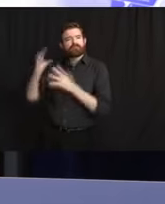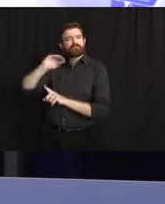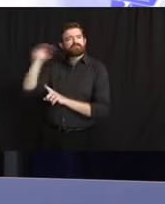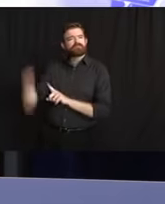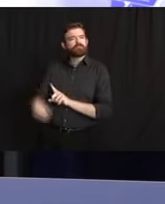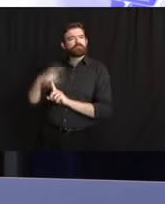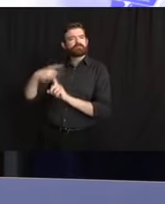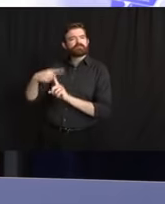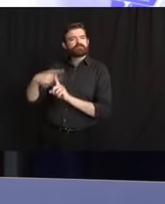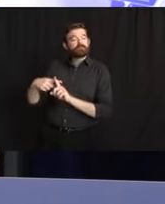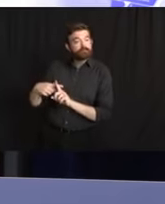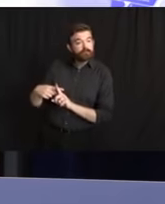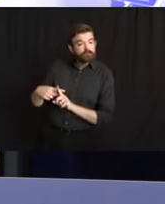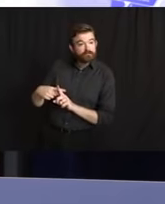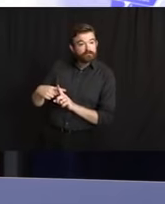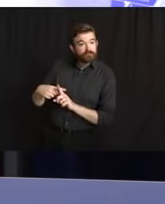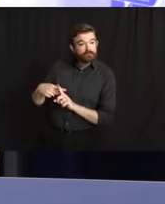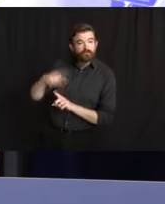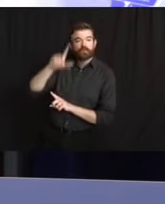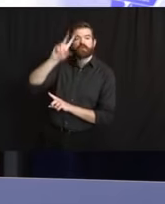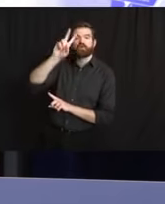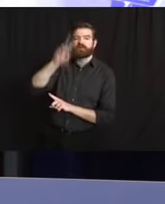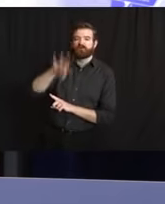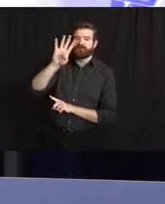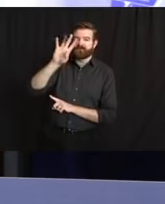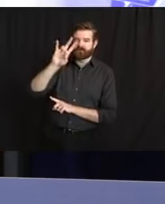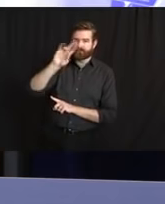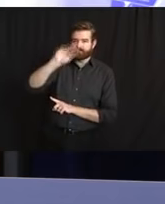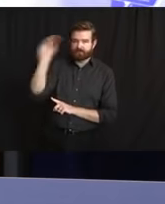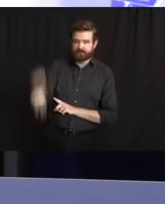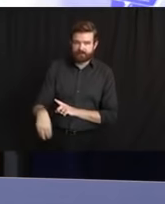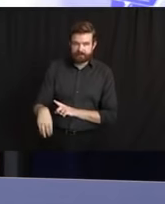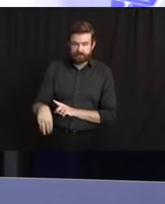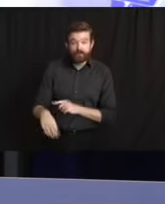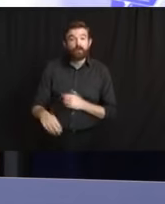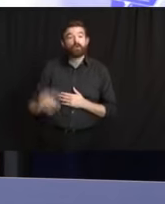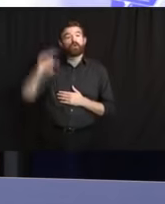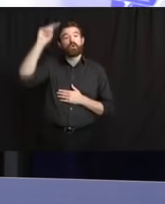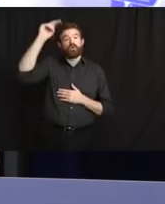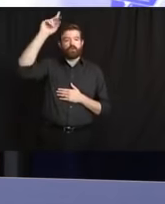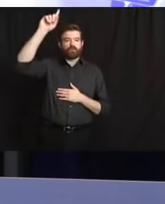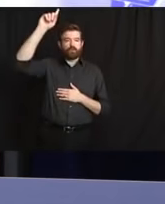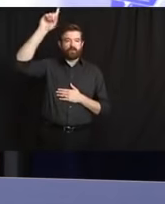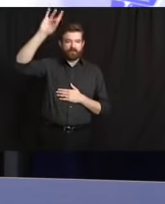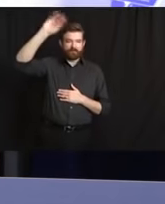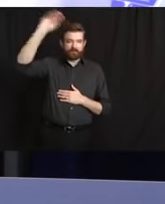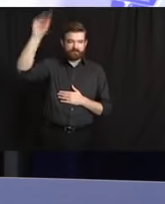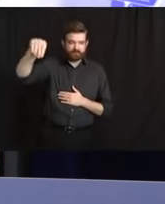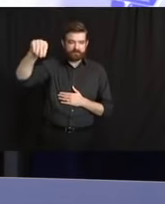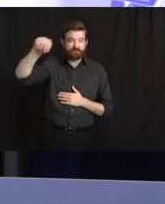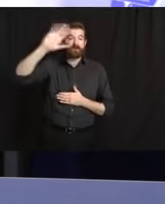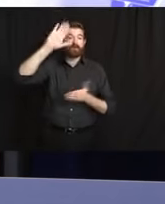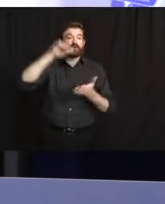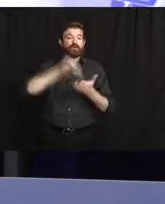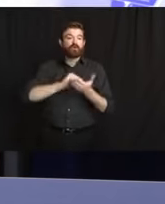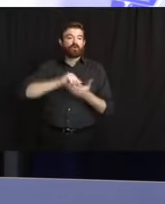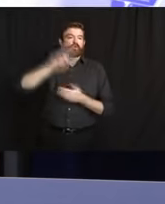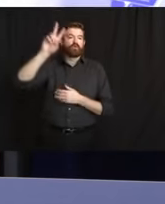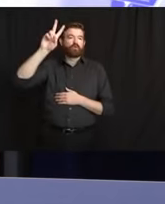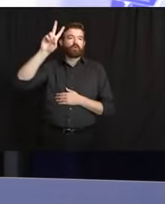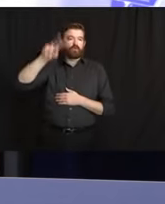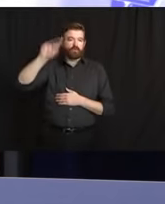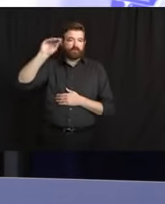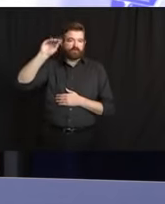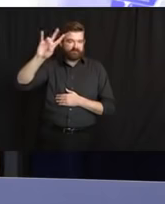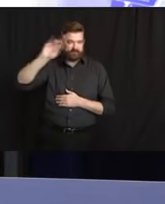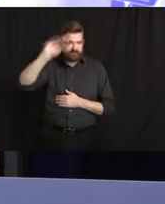it's 1.8%. The central part of New Jersey, 2.07%. And the south is